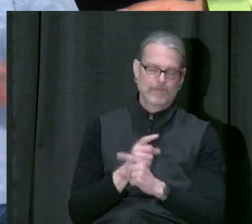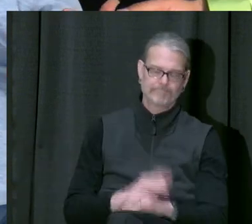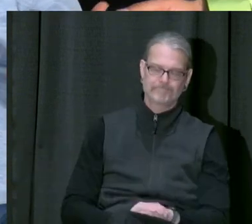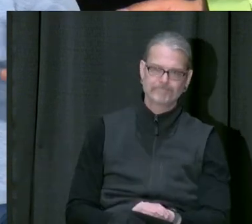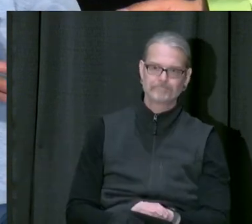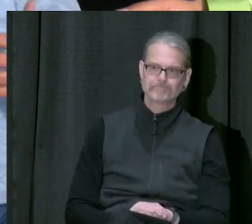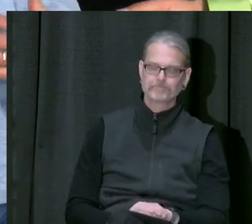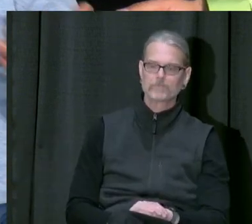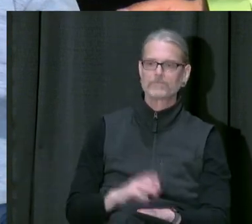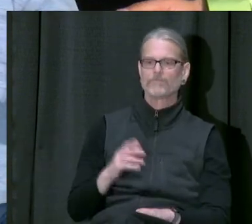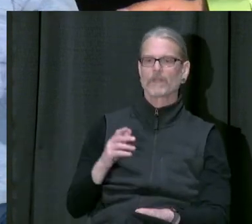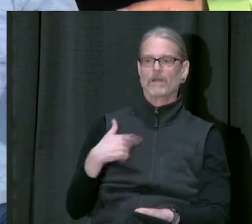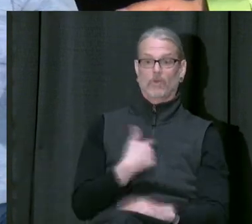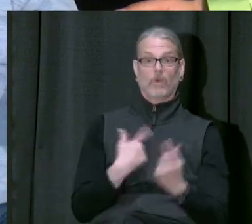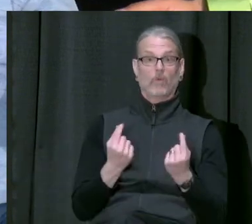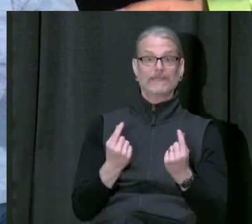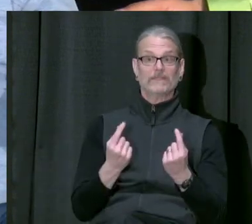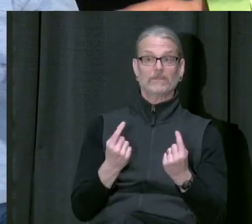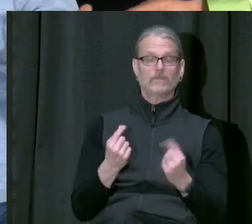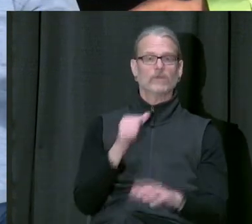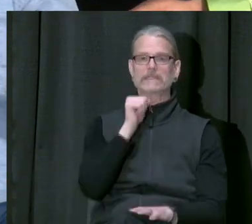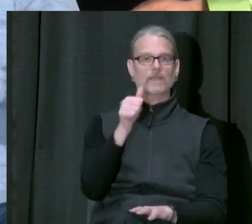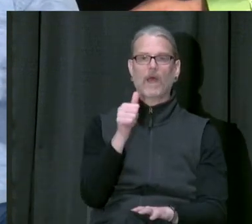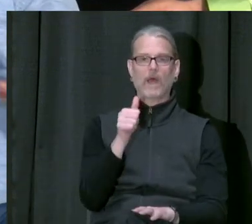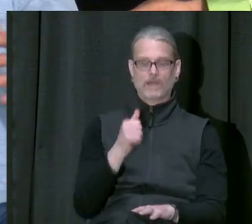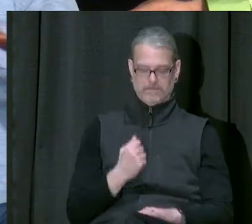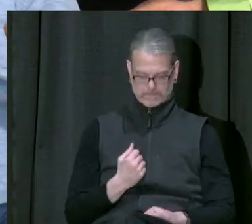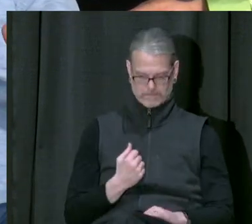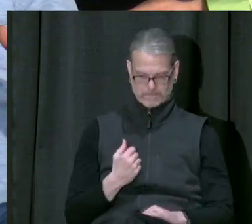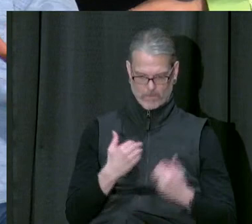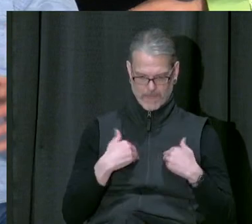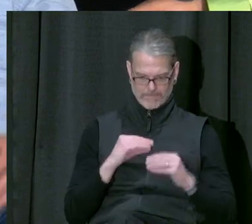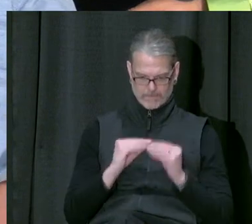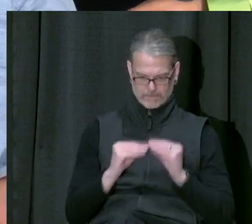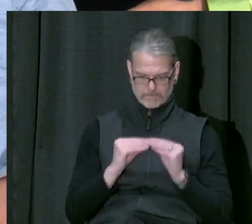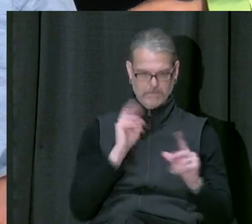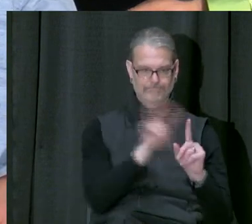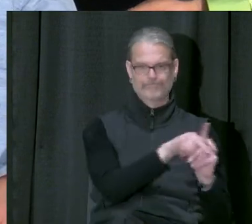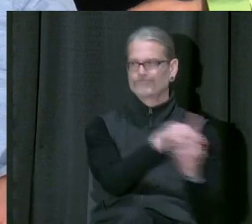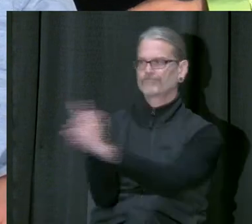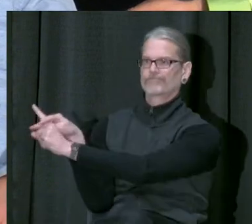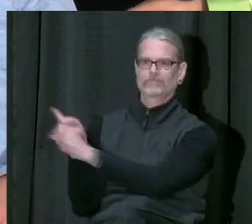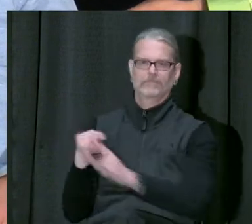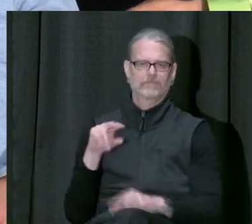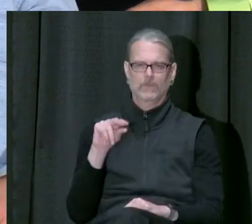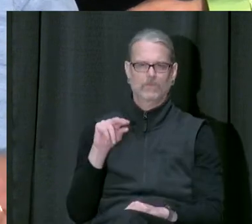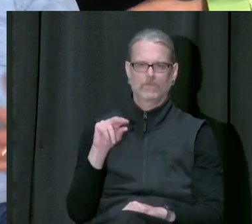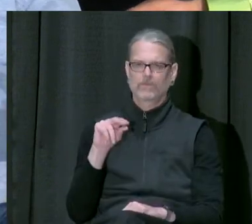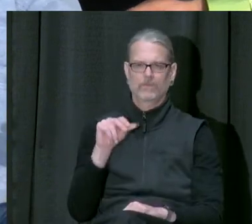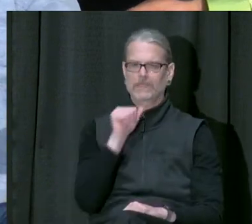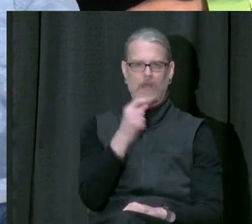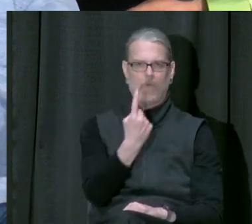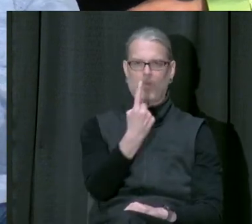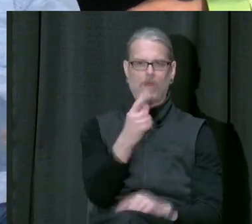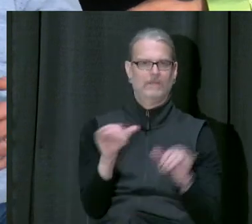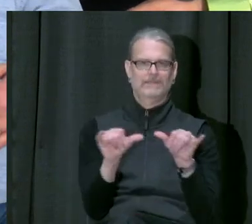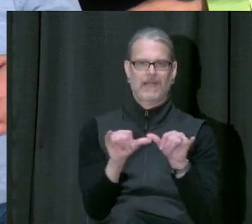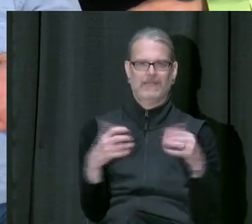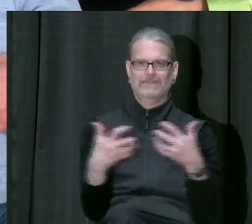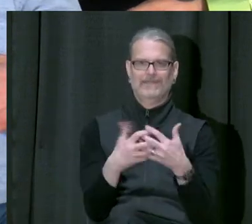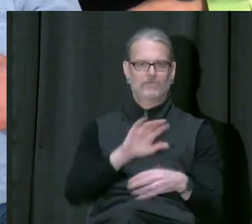you know, what we do is not a one-size-fits-all. That's one of the challenges that we always face. And so what we offer